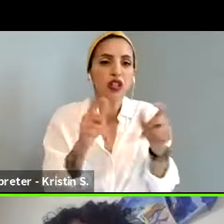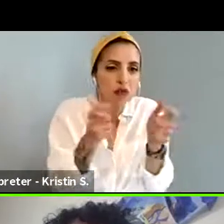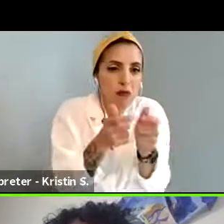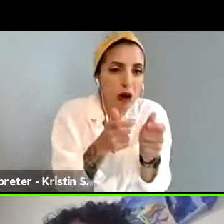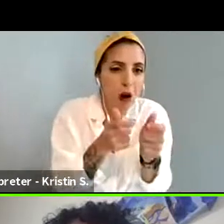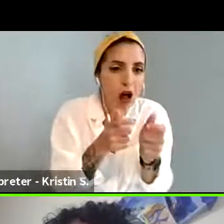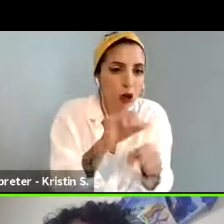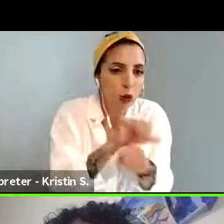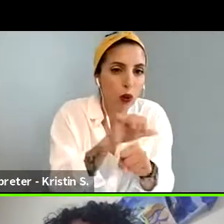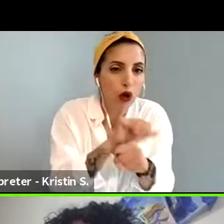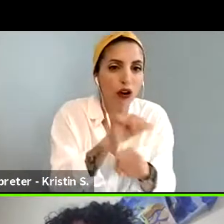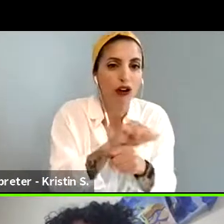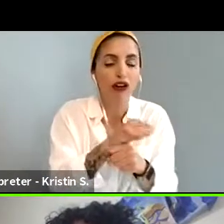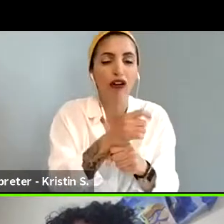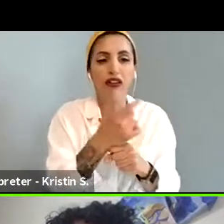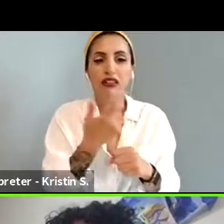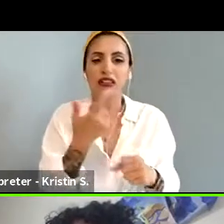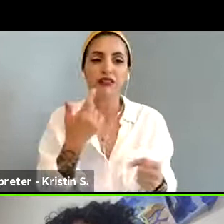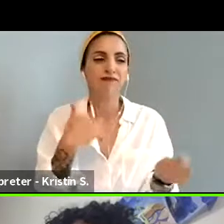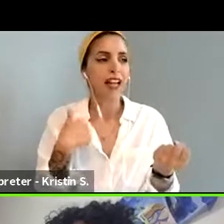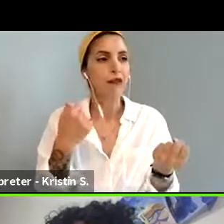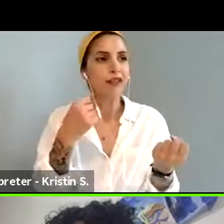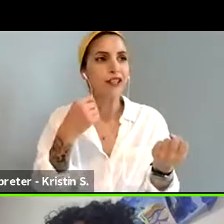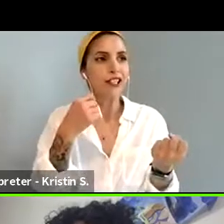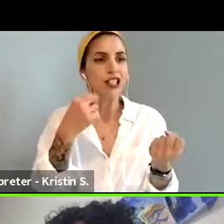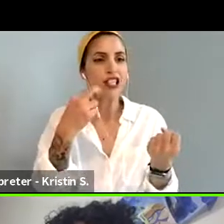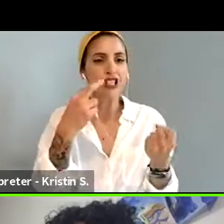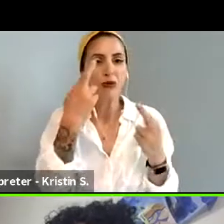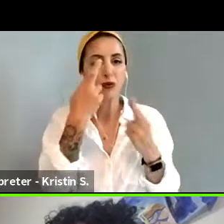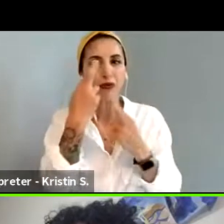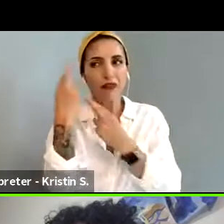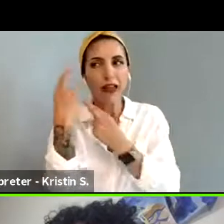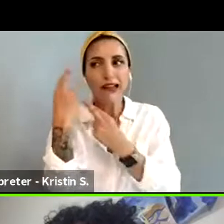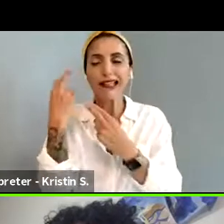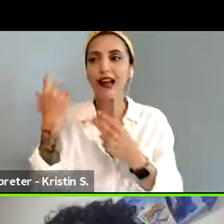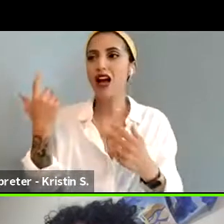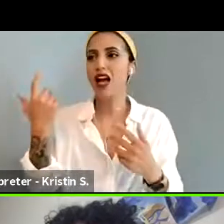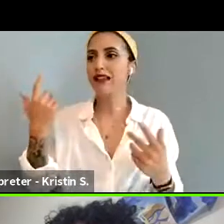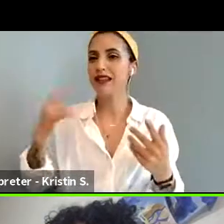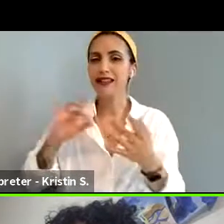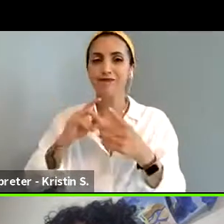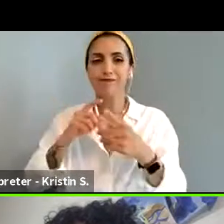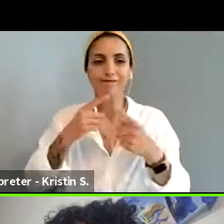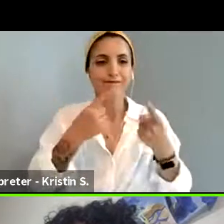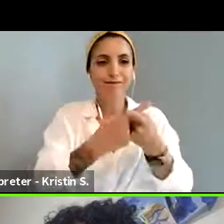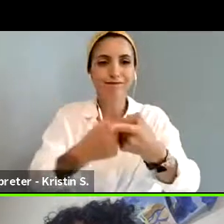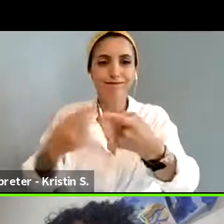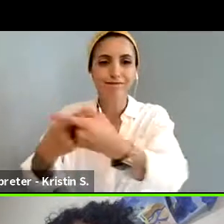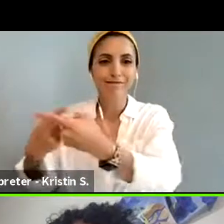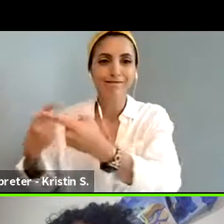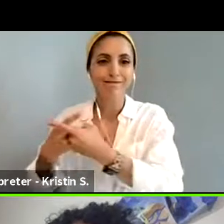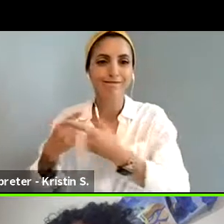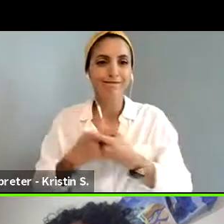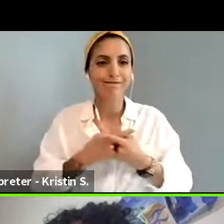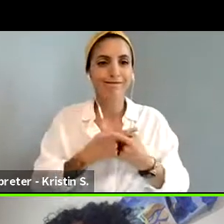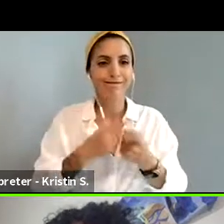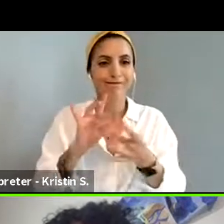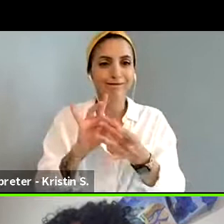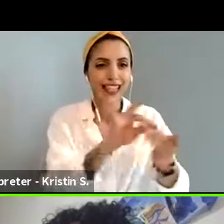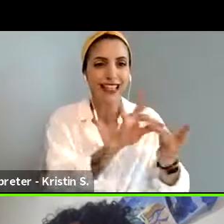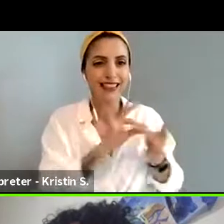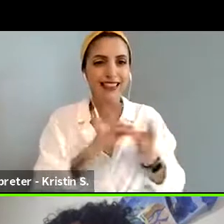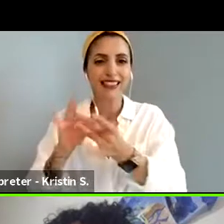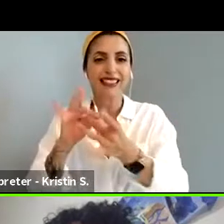was thinking and reflecting very deeply on the idea of interconnection, because that was something I was sensing in a very